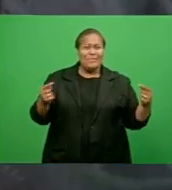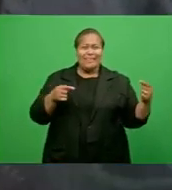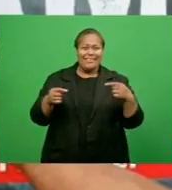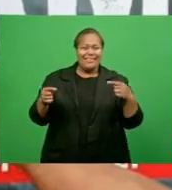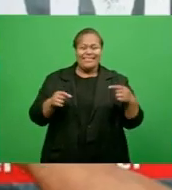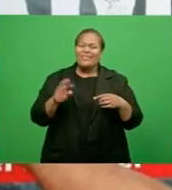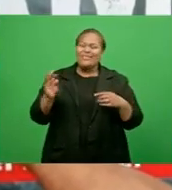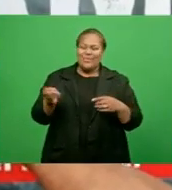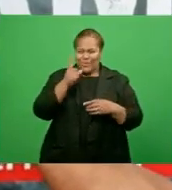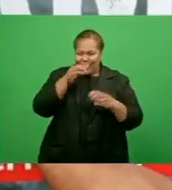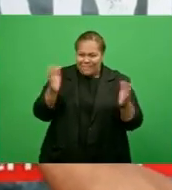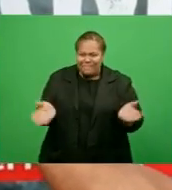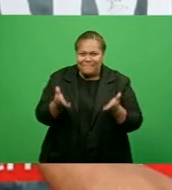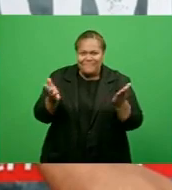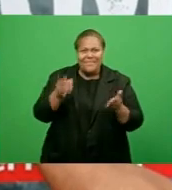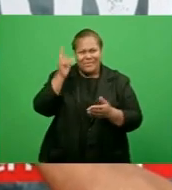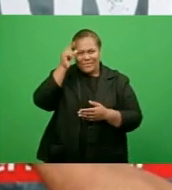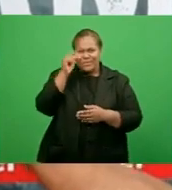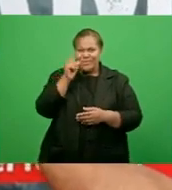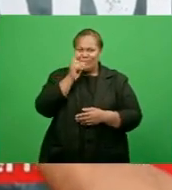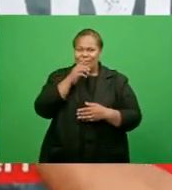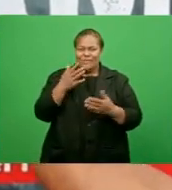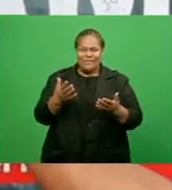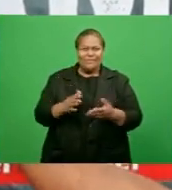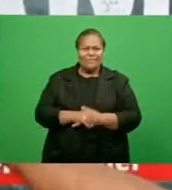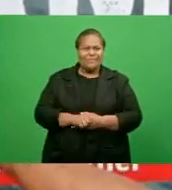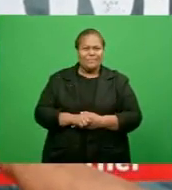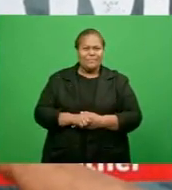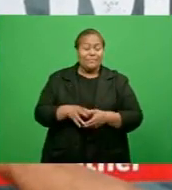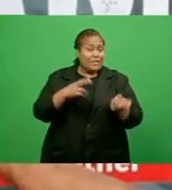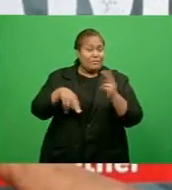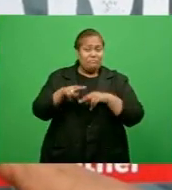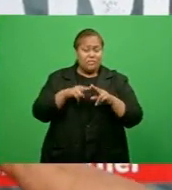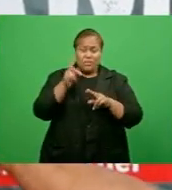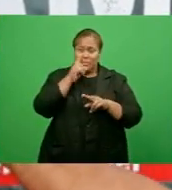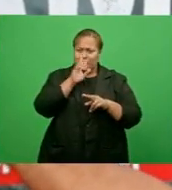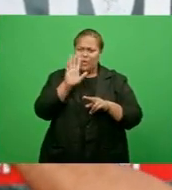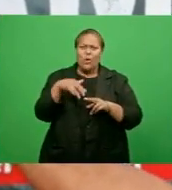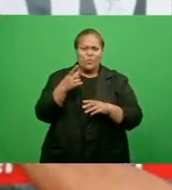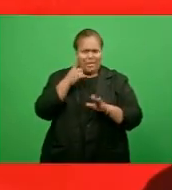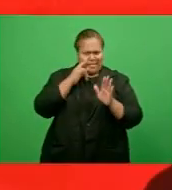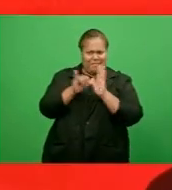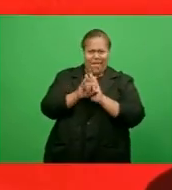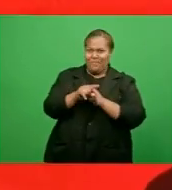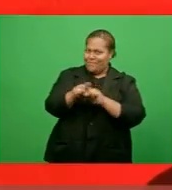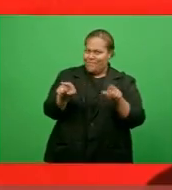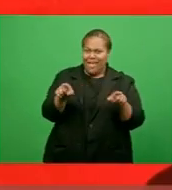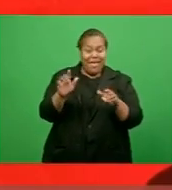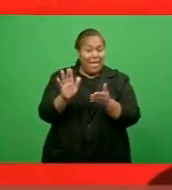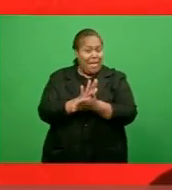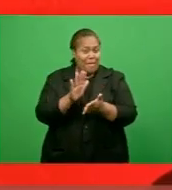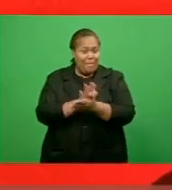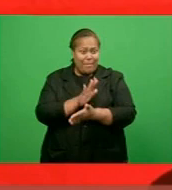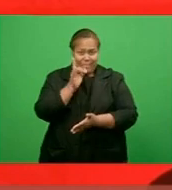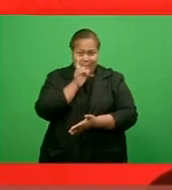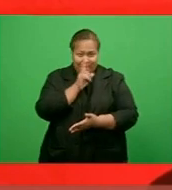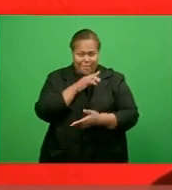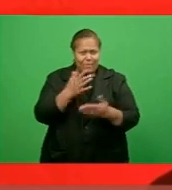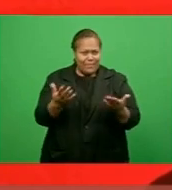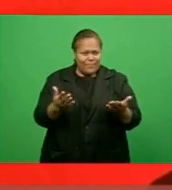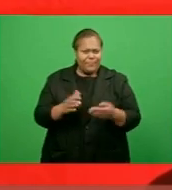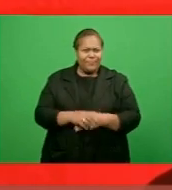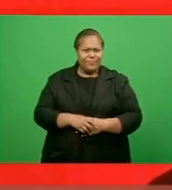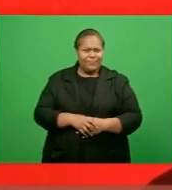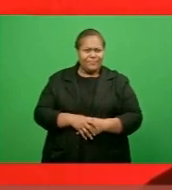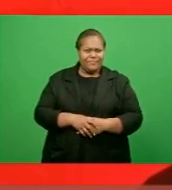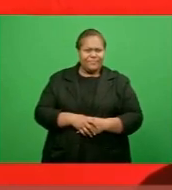reward them with prizes. Fiji people are known to be happy, known to be very, very sportive. So due to COVID and little bit